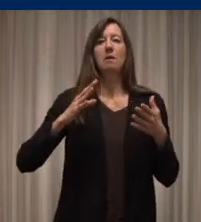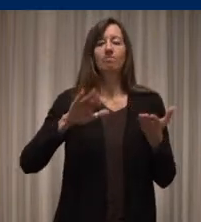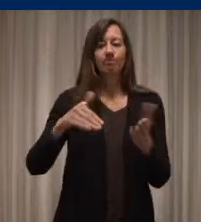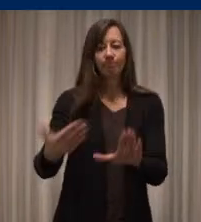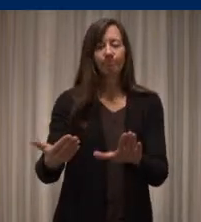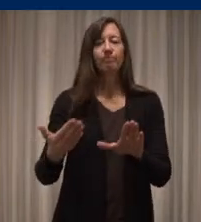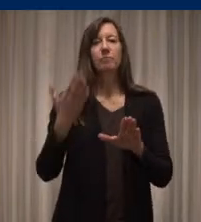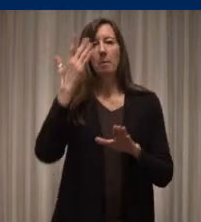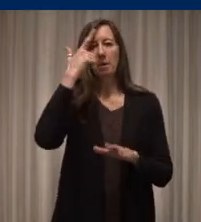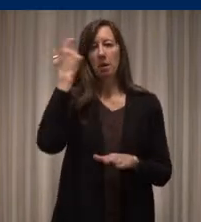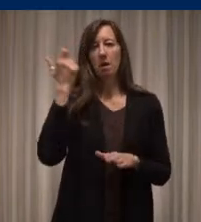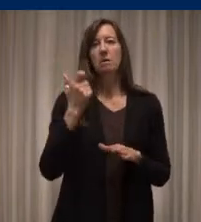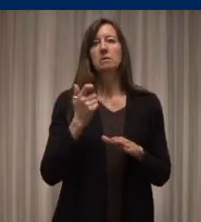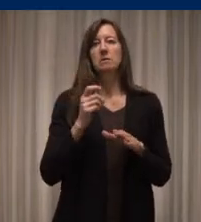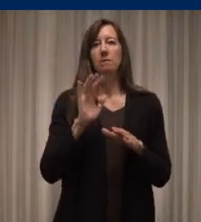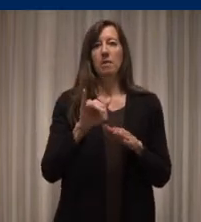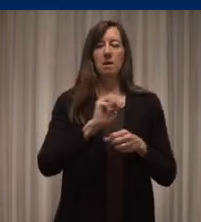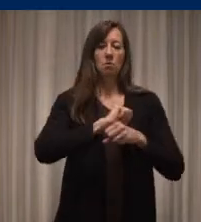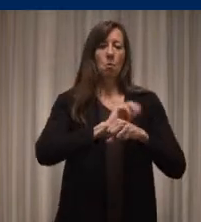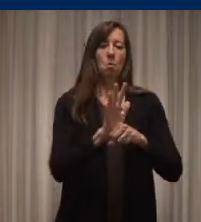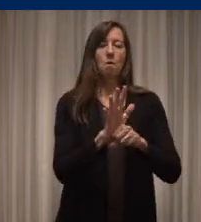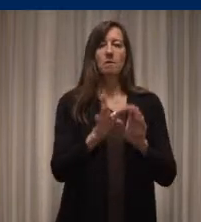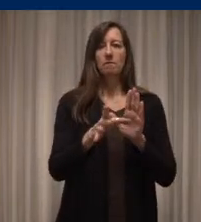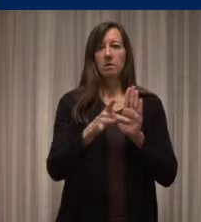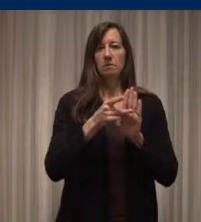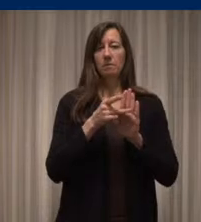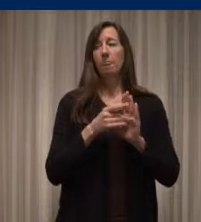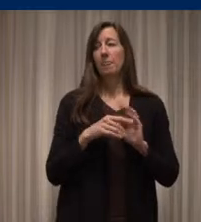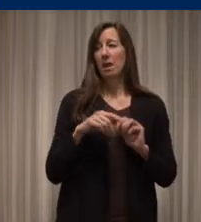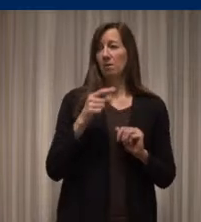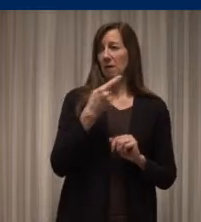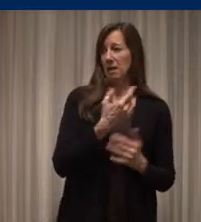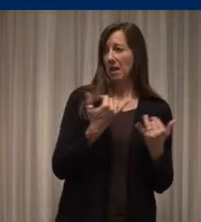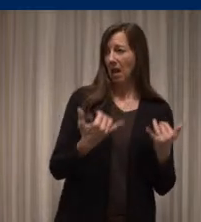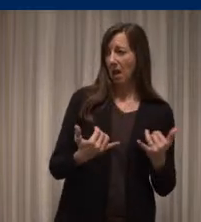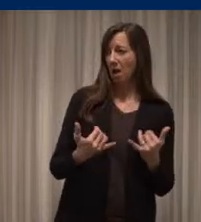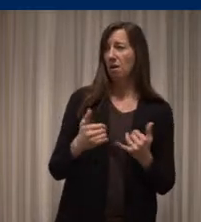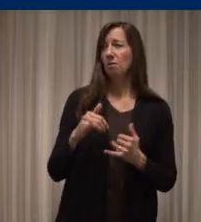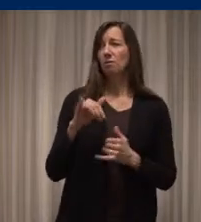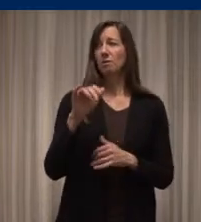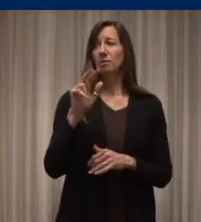36,700 of our fellow New Yorkers who have passed from COVID,